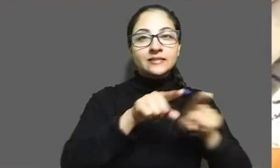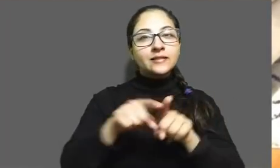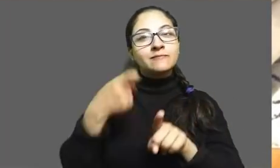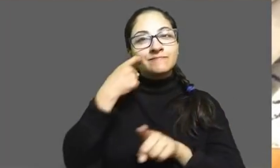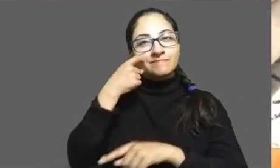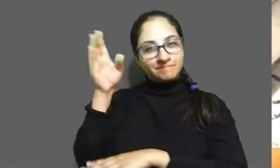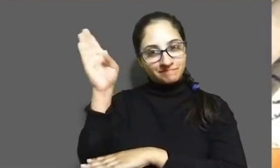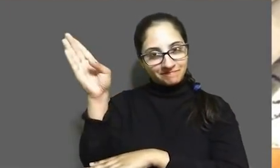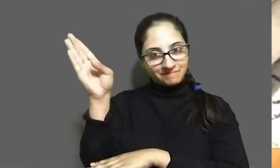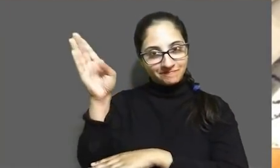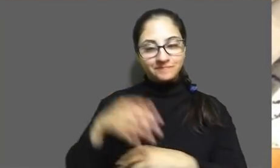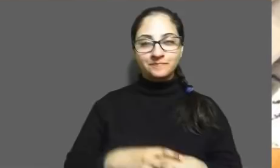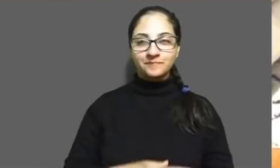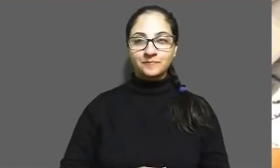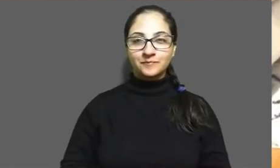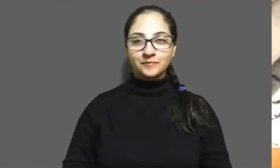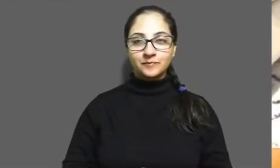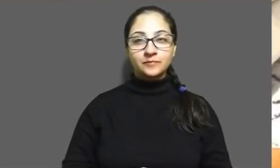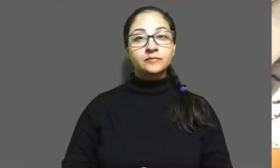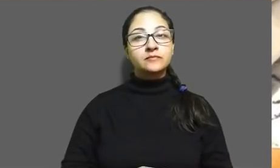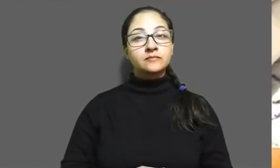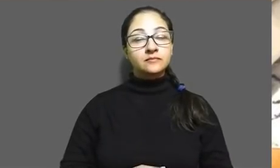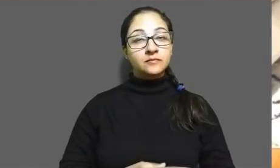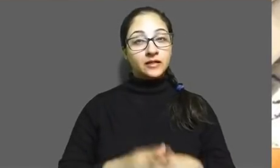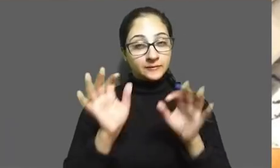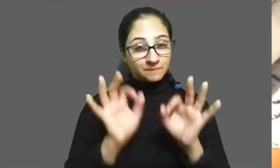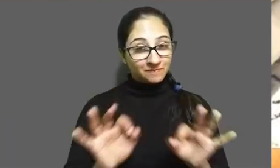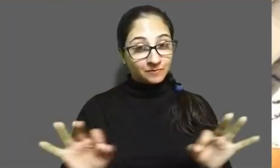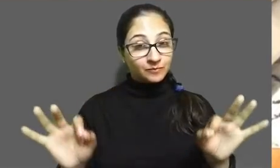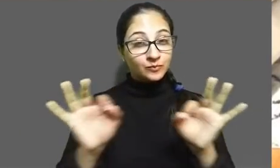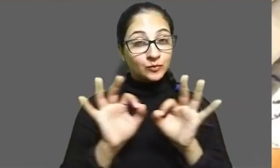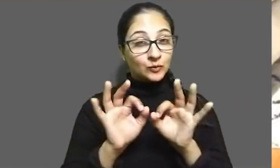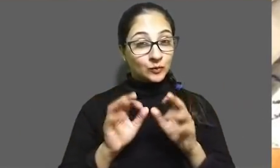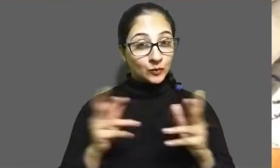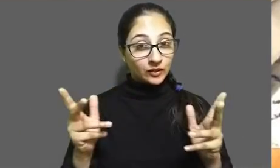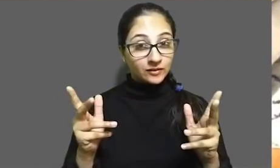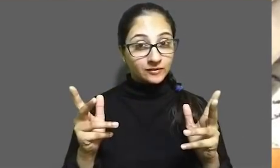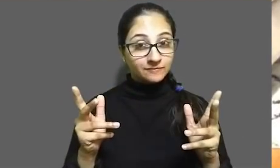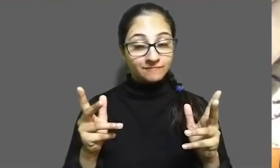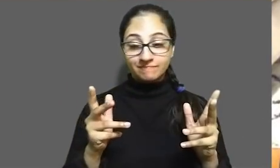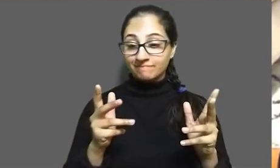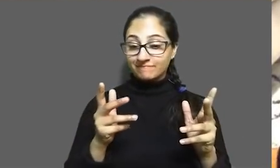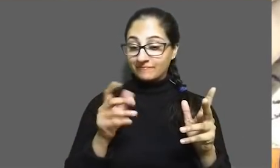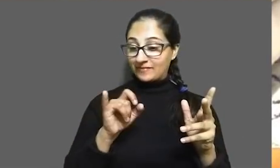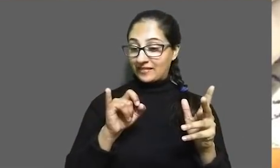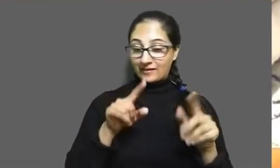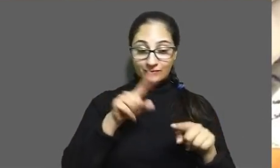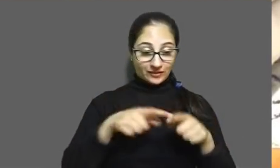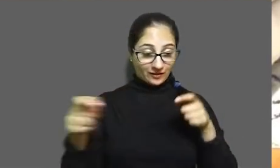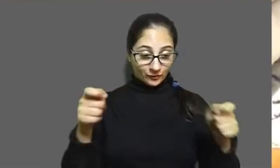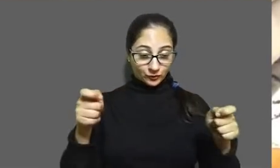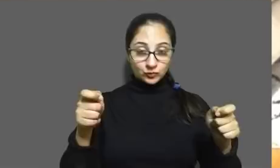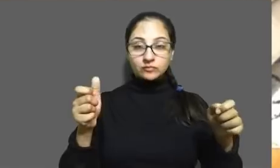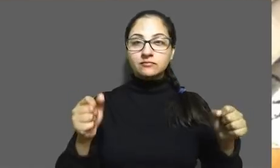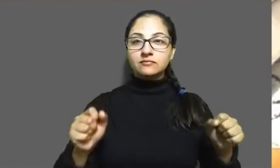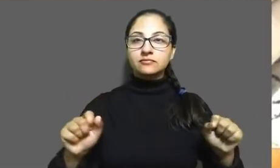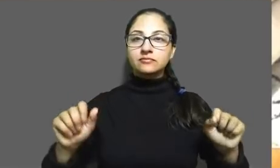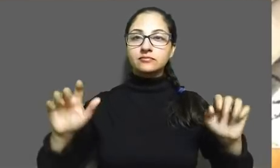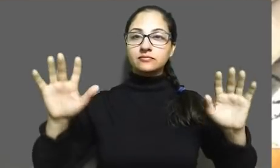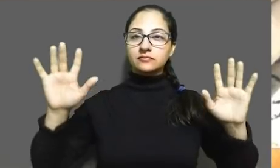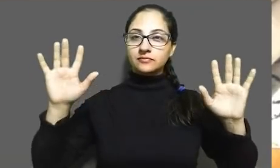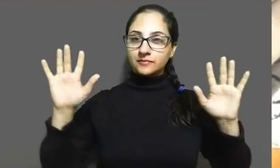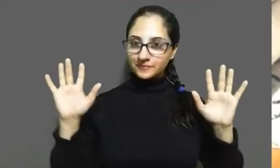process that Alvaiza talked about. The key, though, is to let go of what you can't